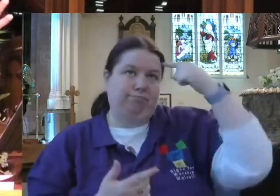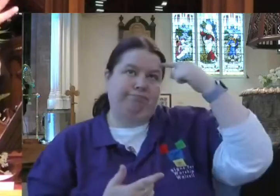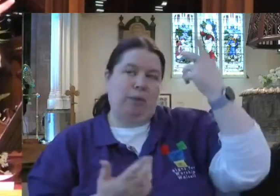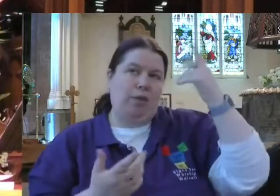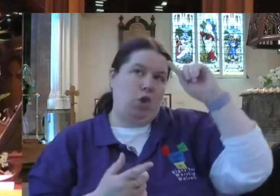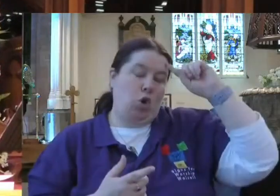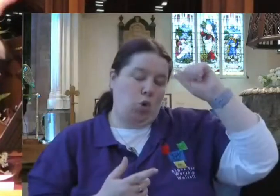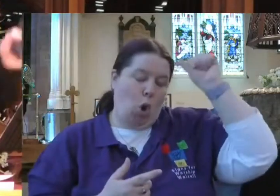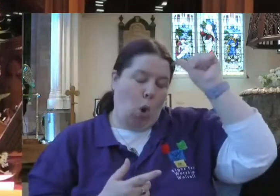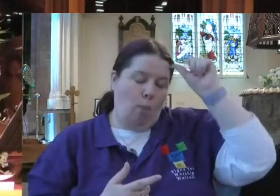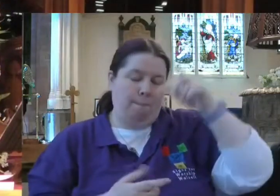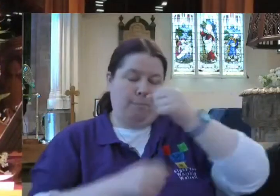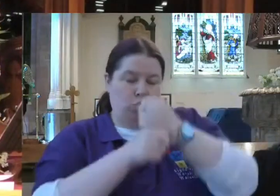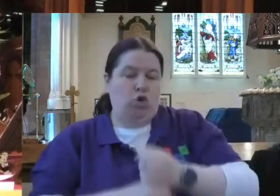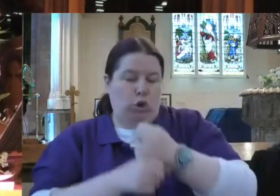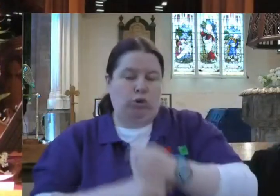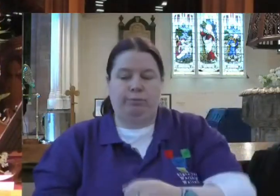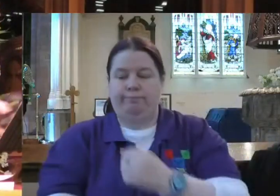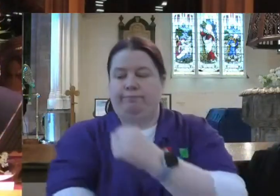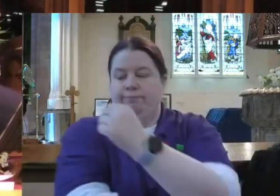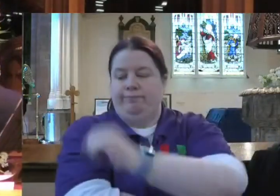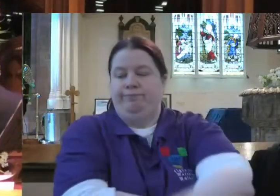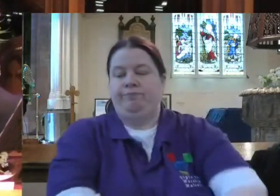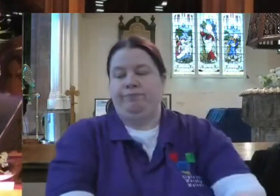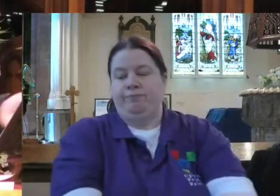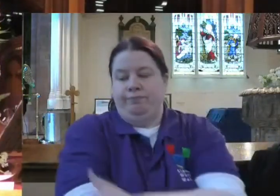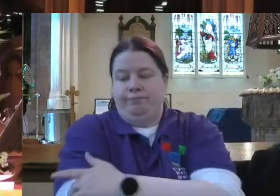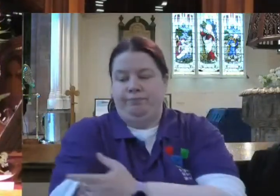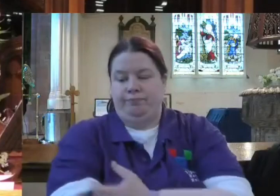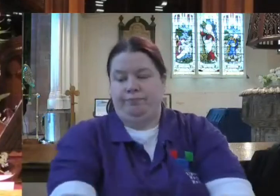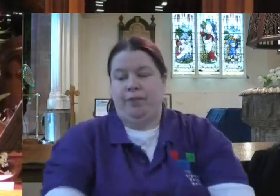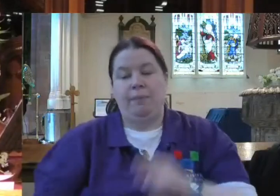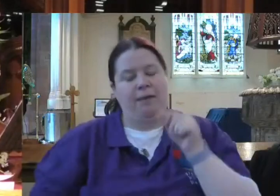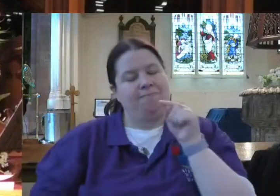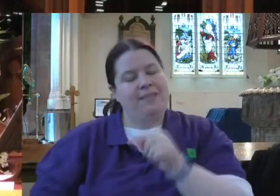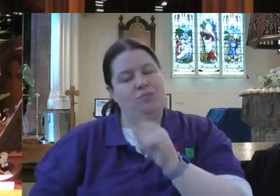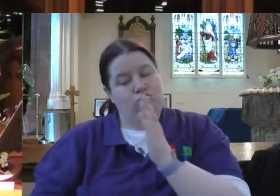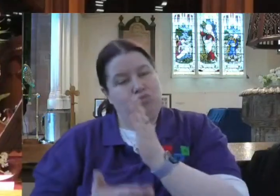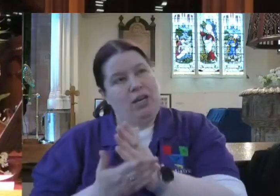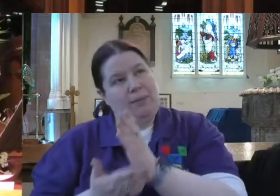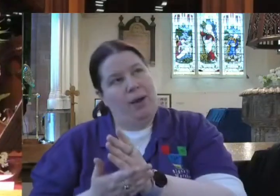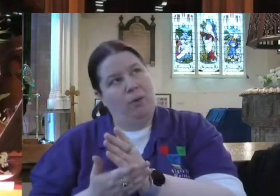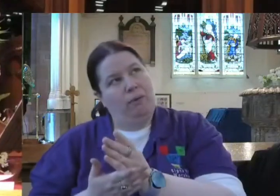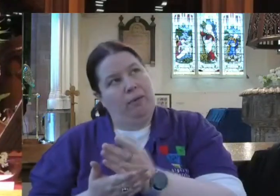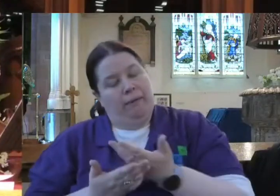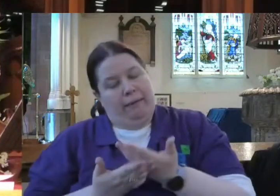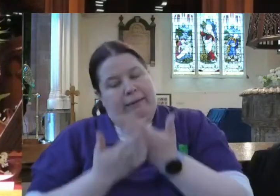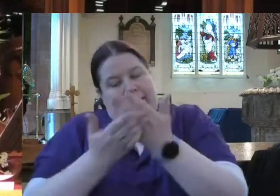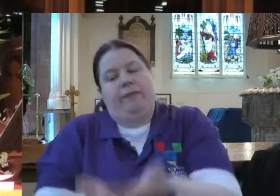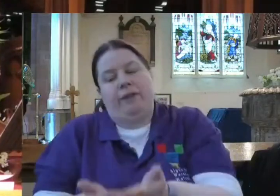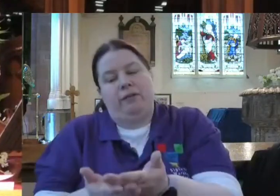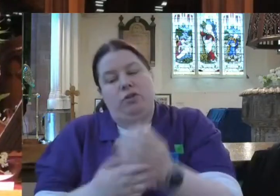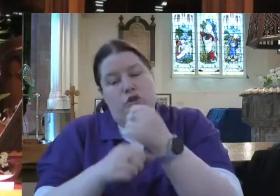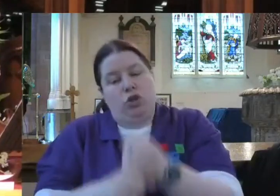is probably sort of the wrong starting point. Because this is really about giving to God for his work. It's not about the